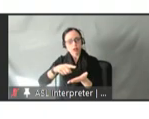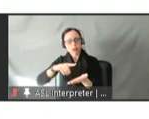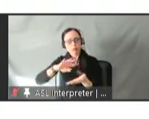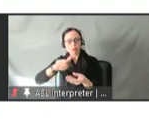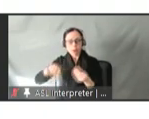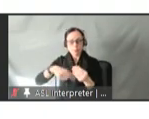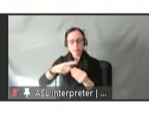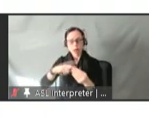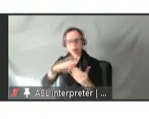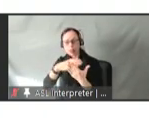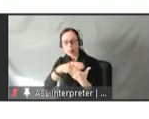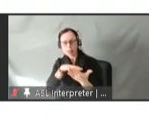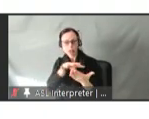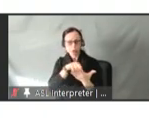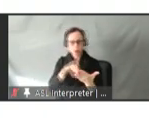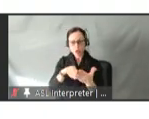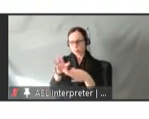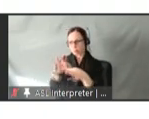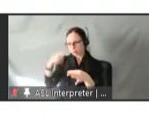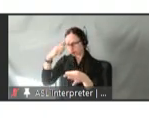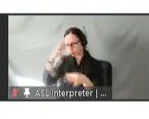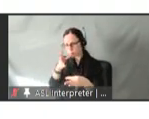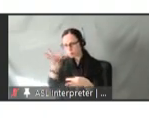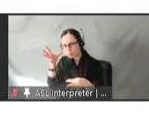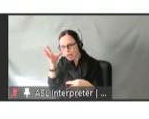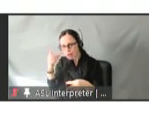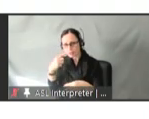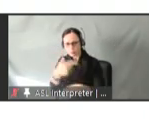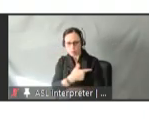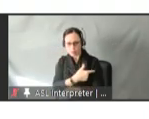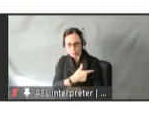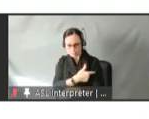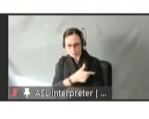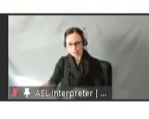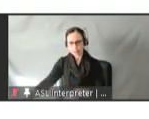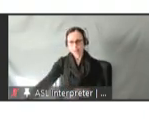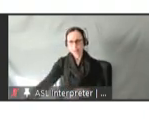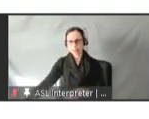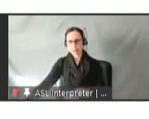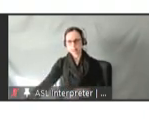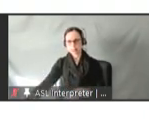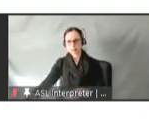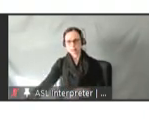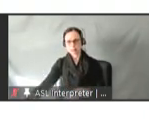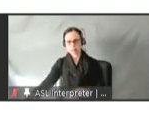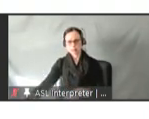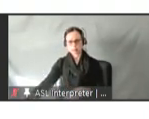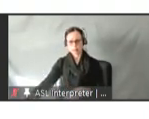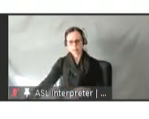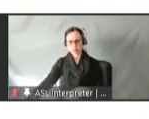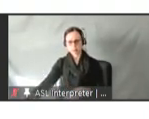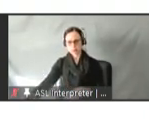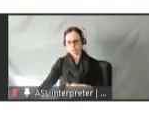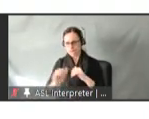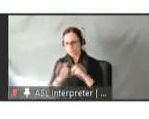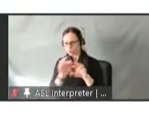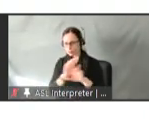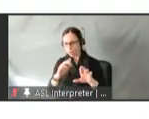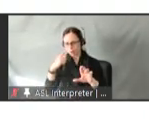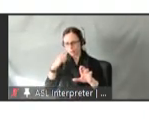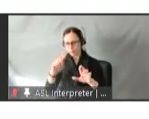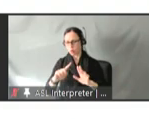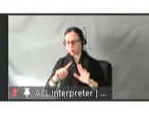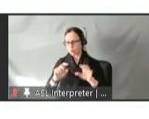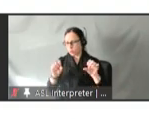providers, messaging to parents, and getting the vaccine out in order to prepare for potential rollout of the vaccine to